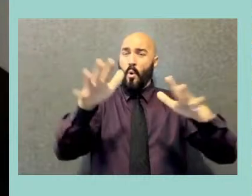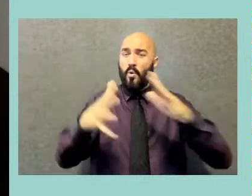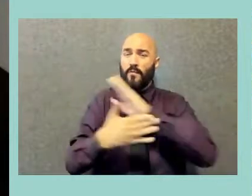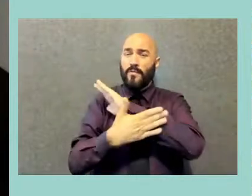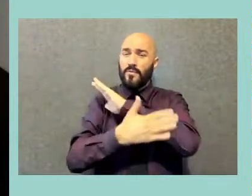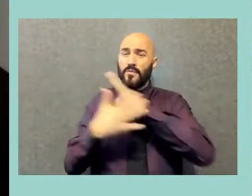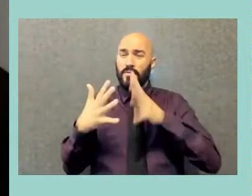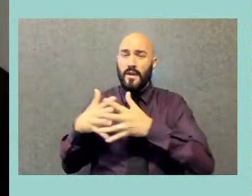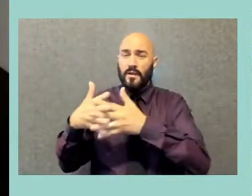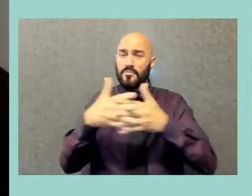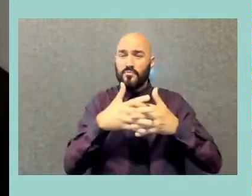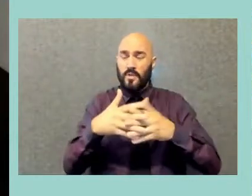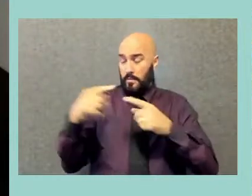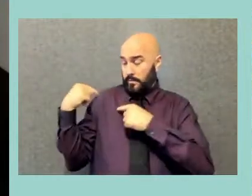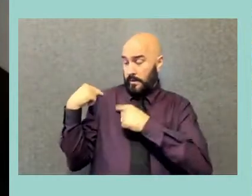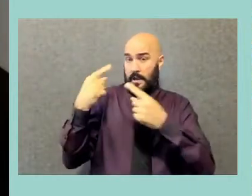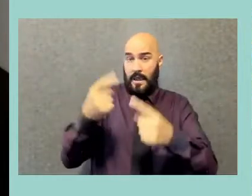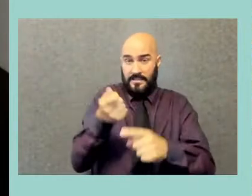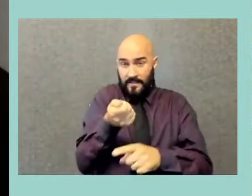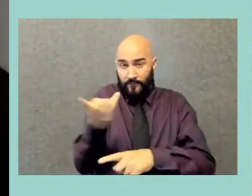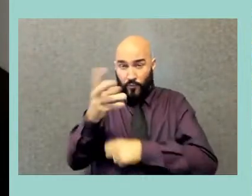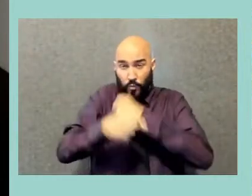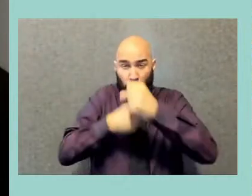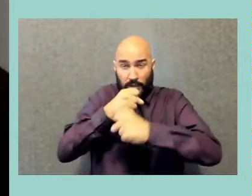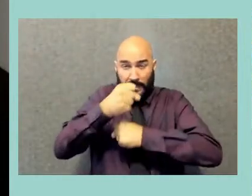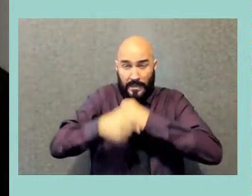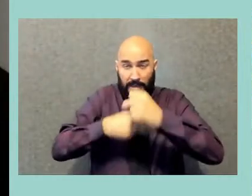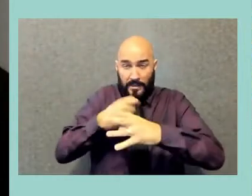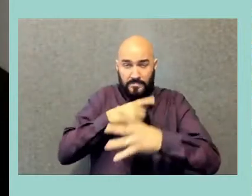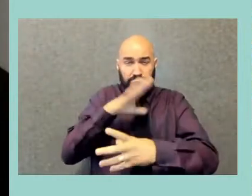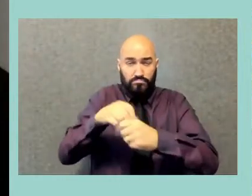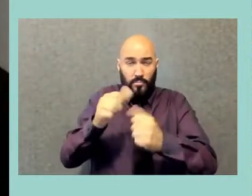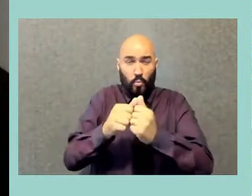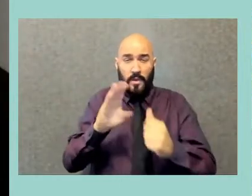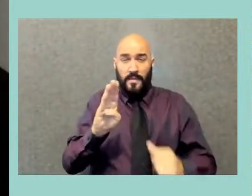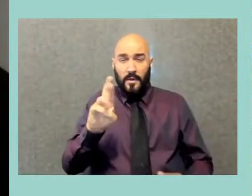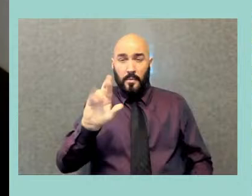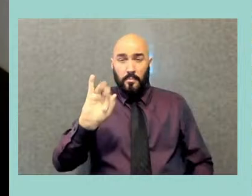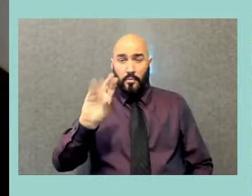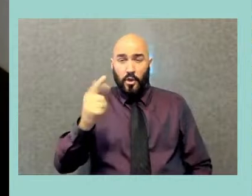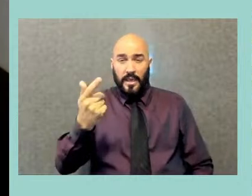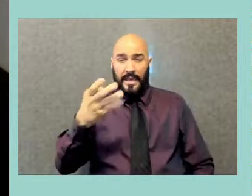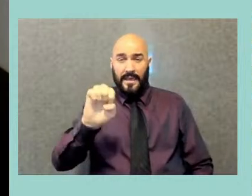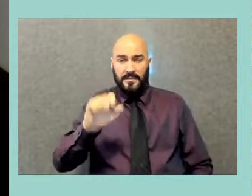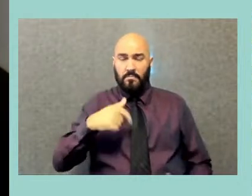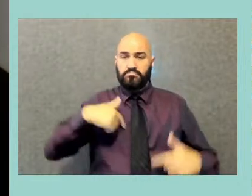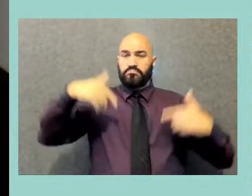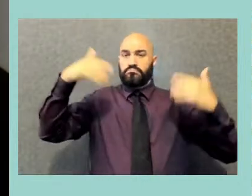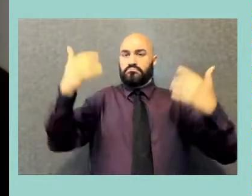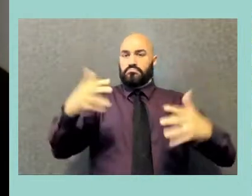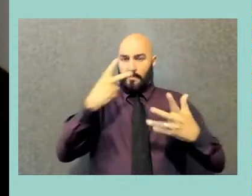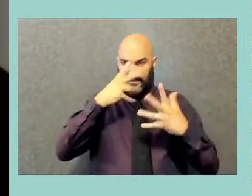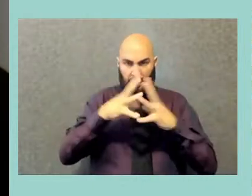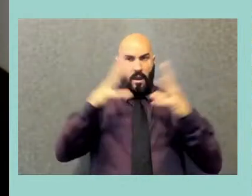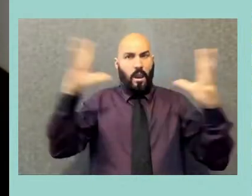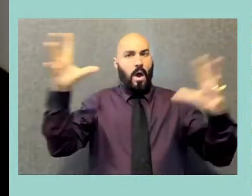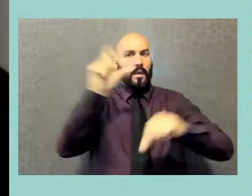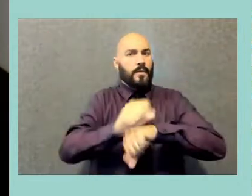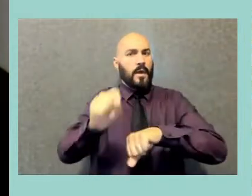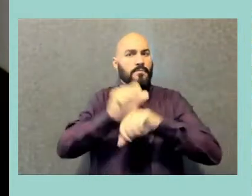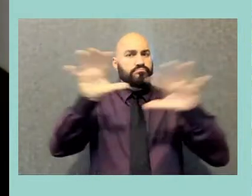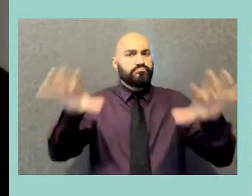or so years since I've bridged has seen monumental efforts by our institutions on the